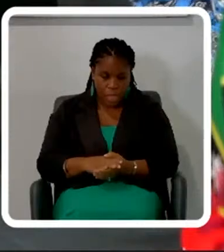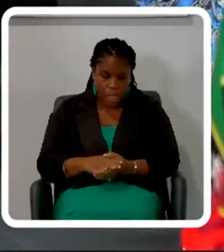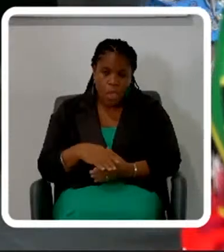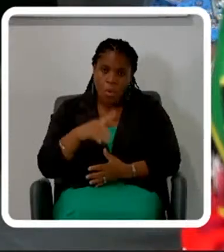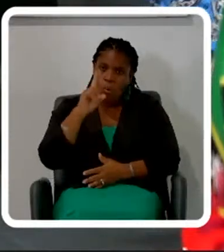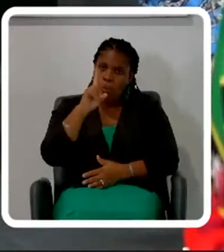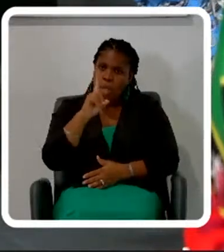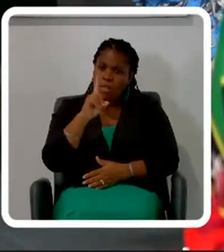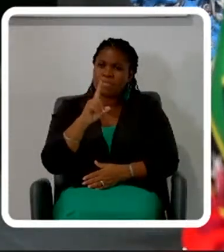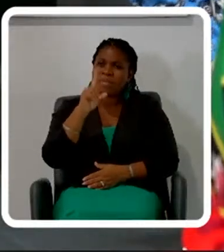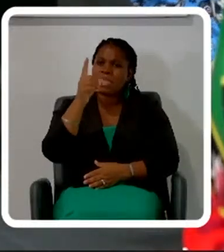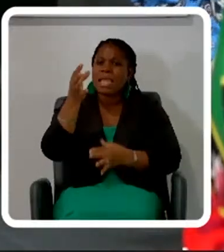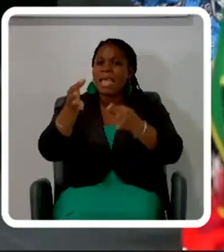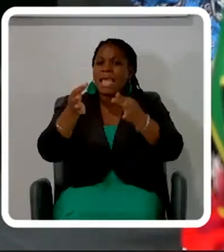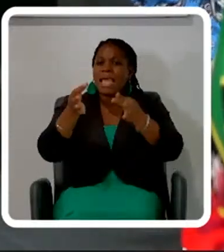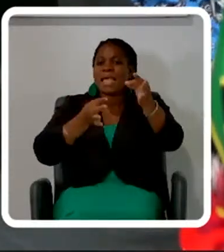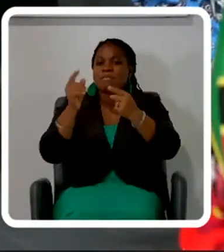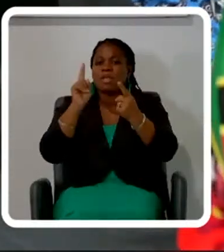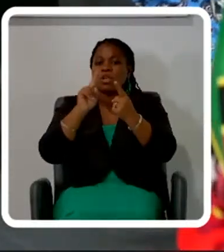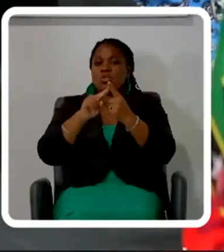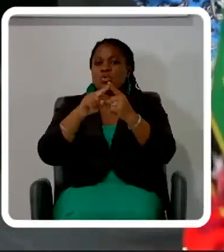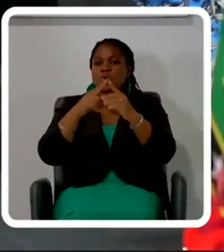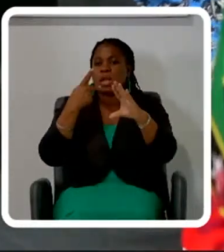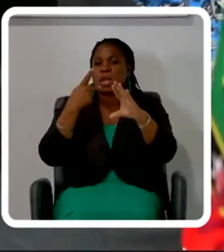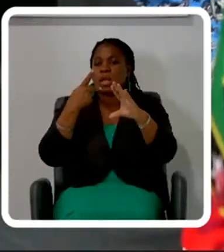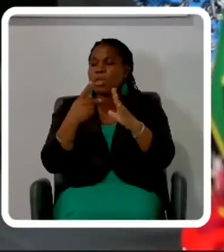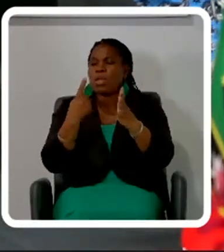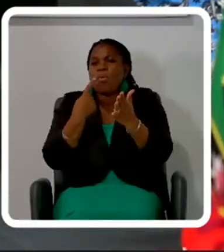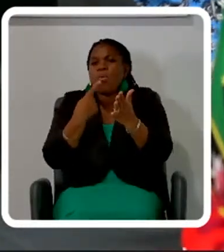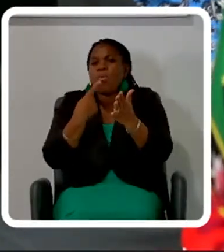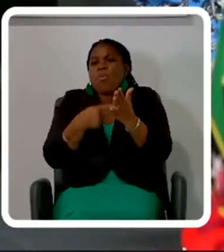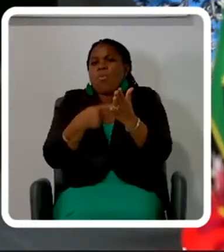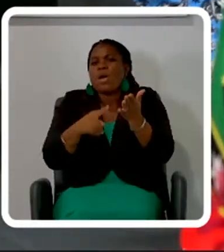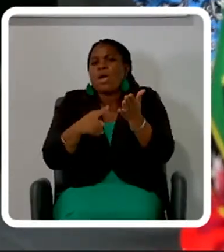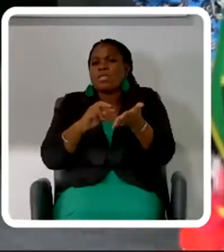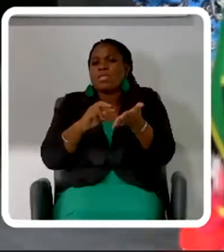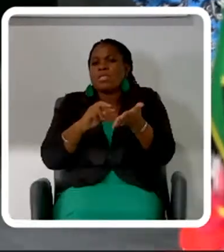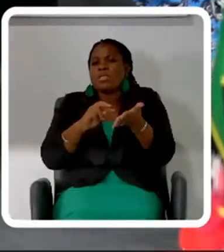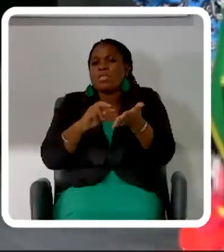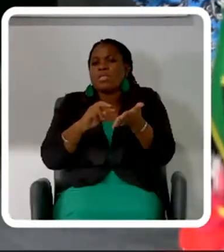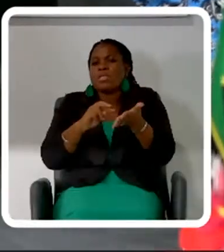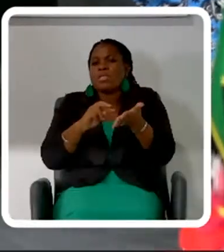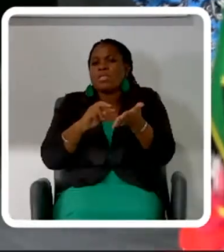to the public what exactly we mean when we say we're addressing